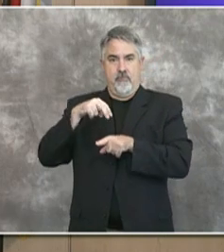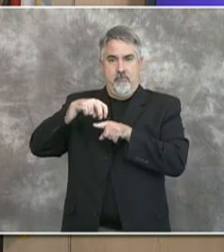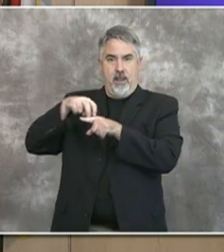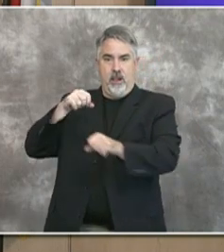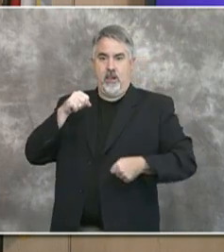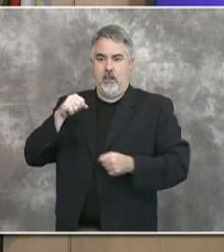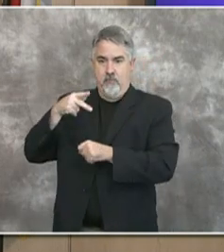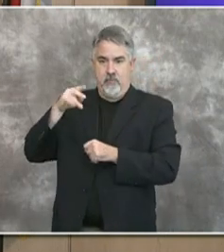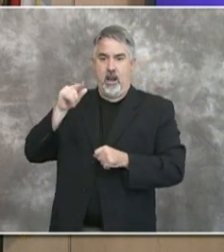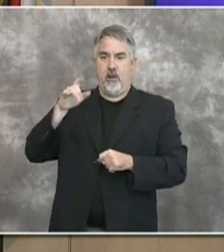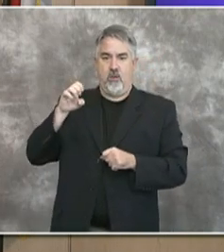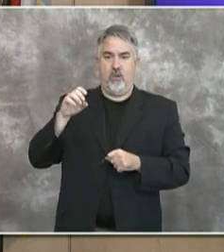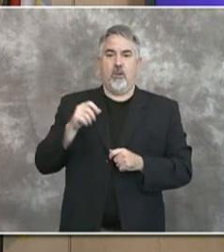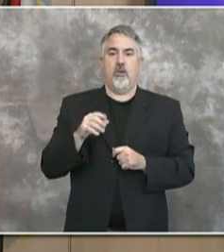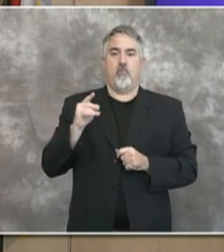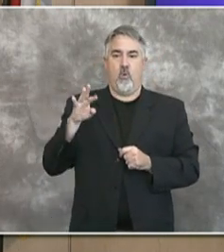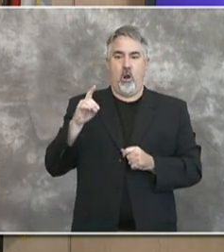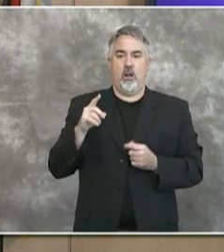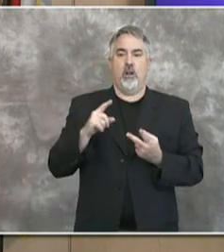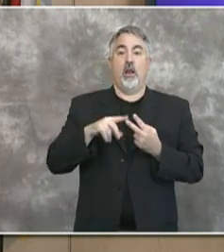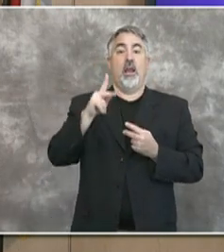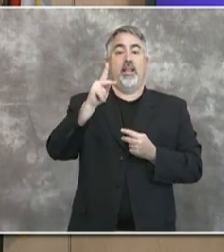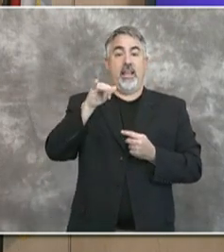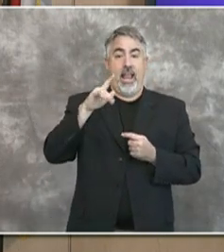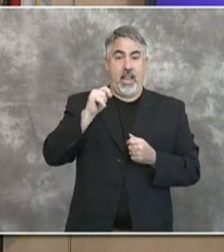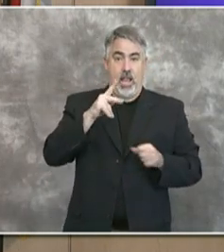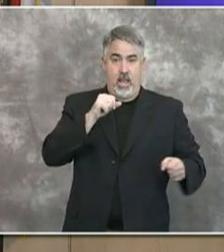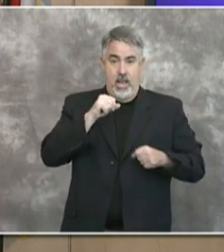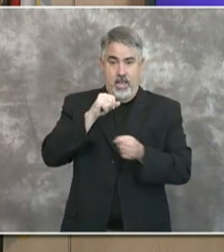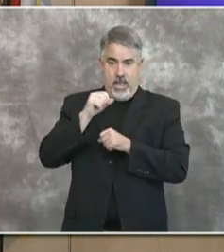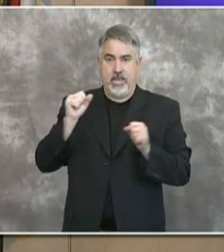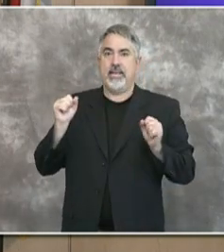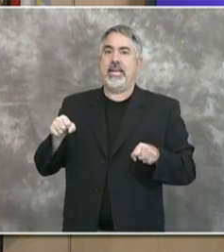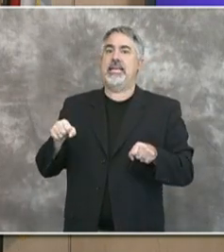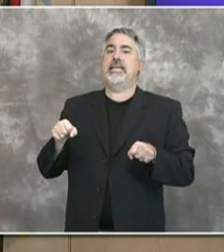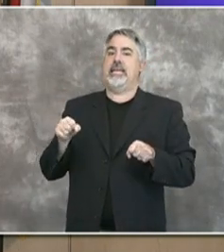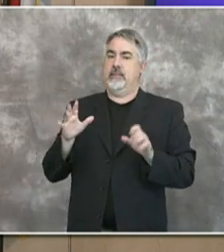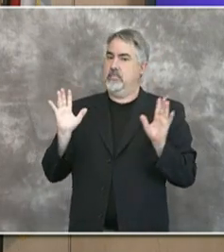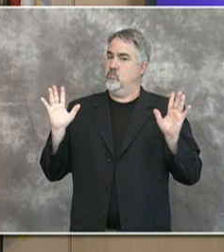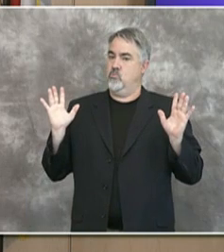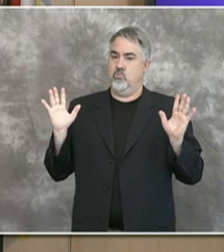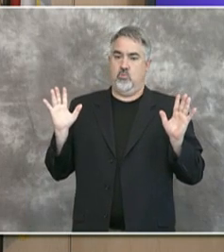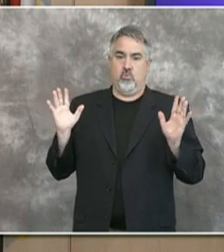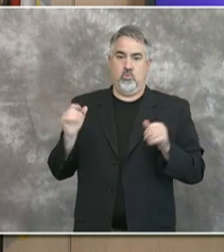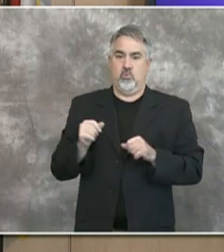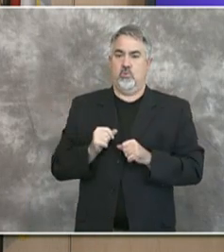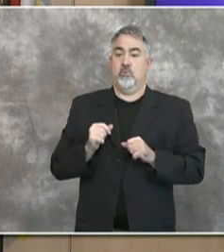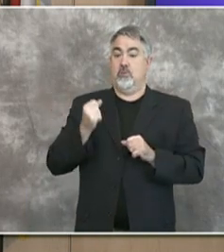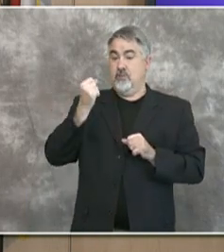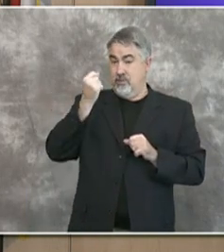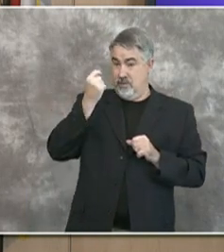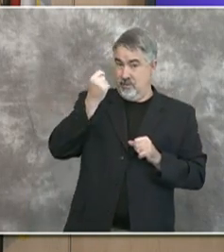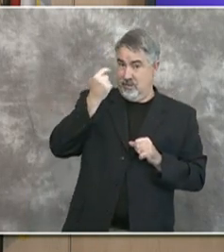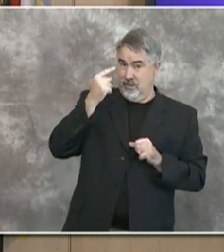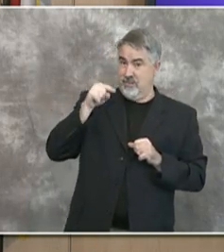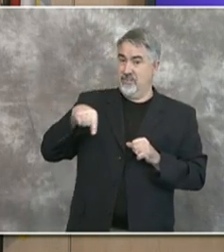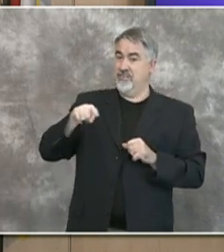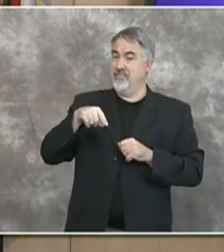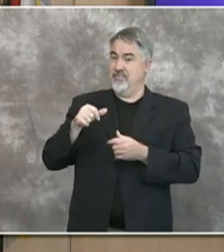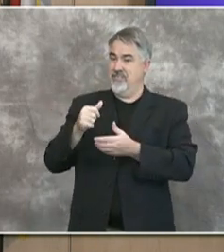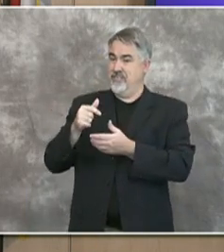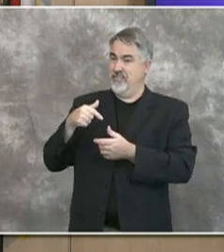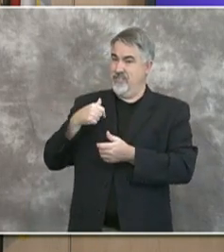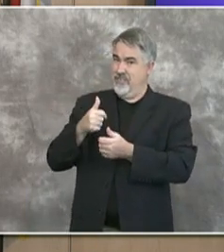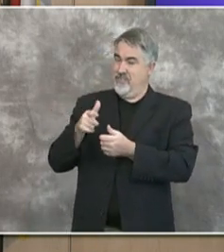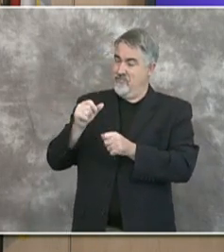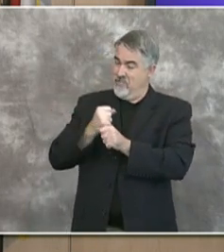this action in a way that does not compromise our efforts to protect public health, but we need the public's health to ensure compliance. We